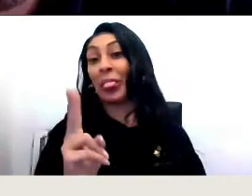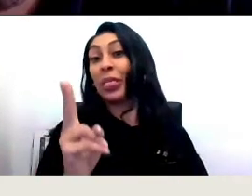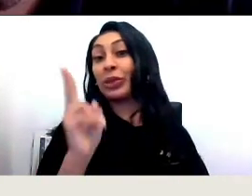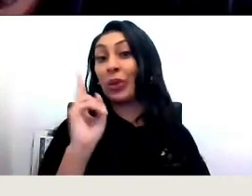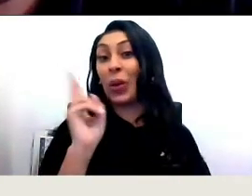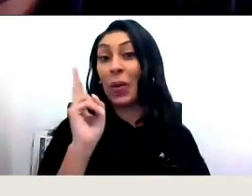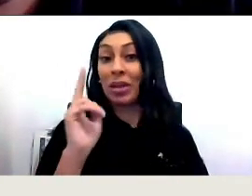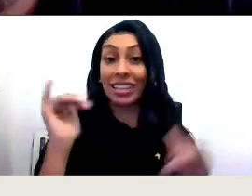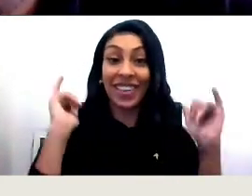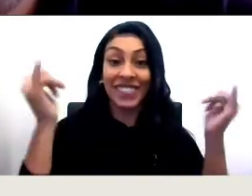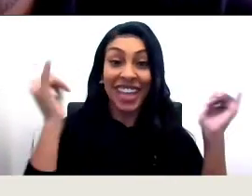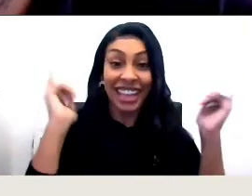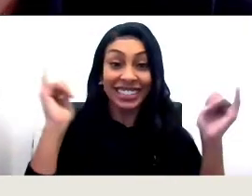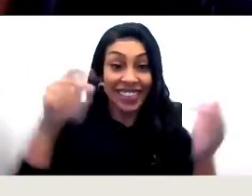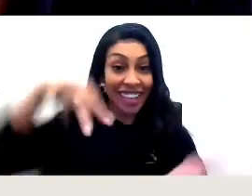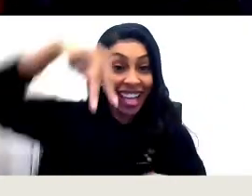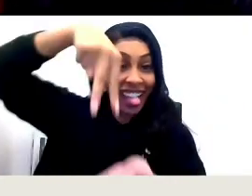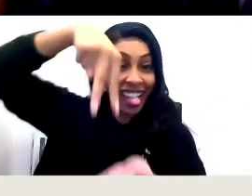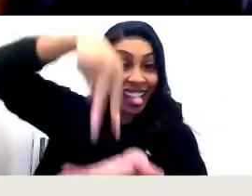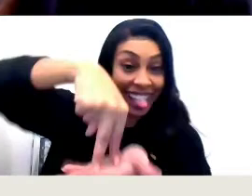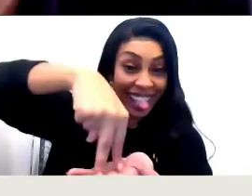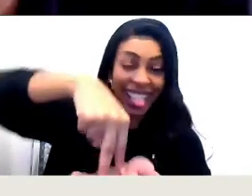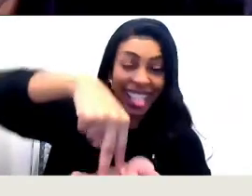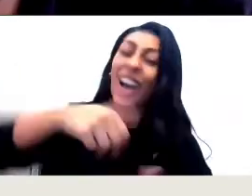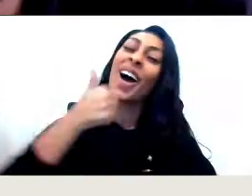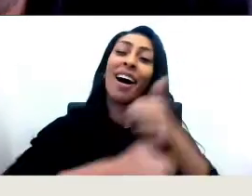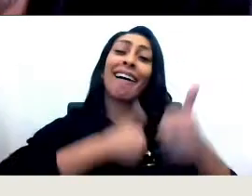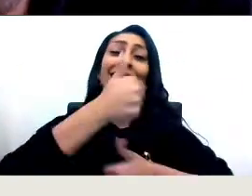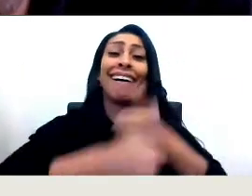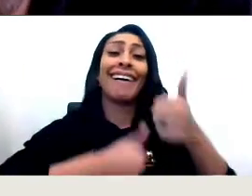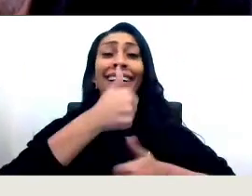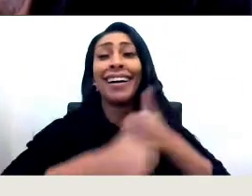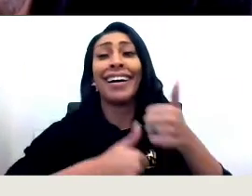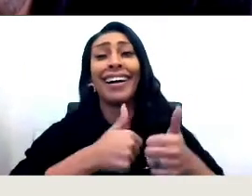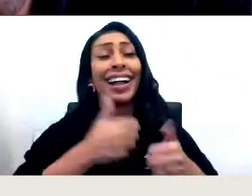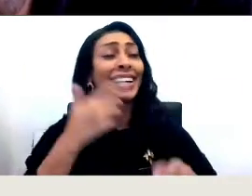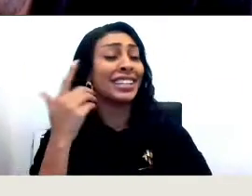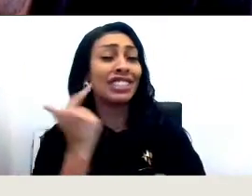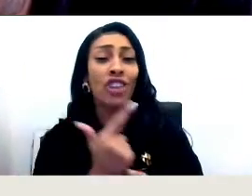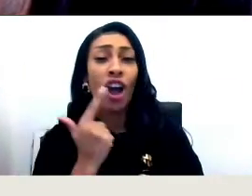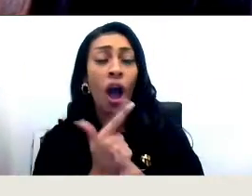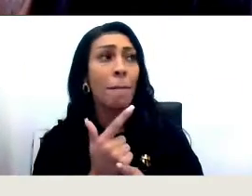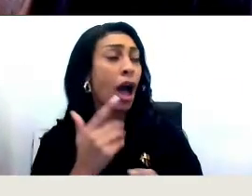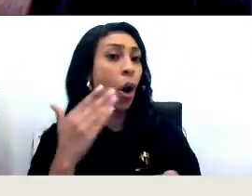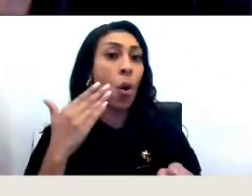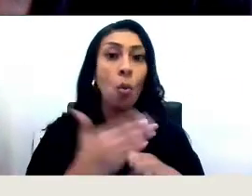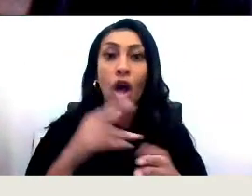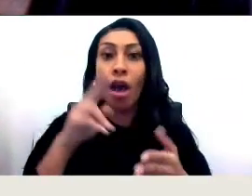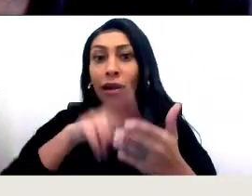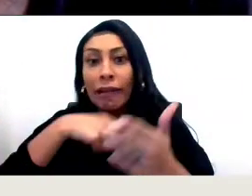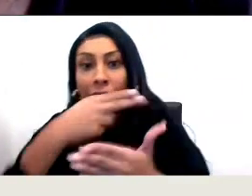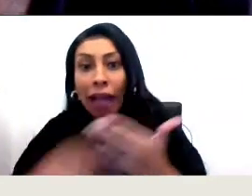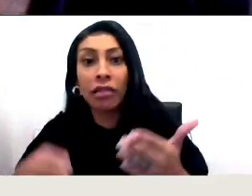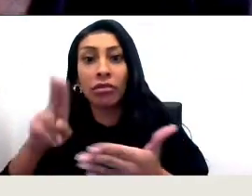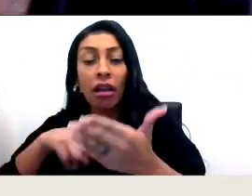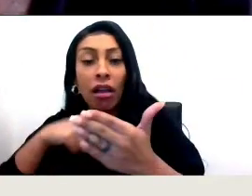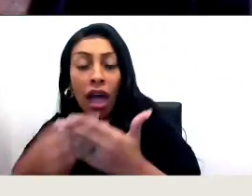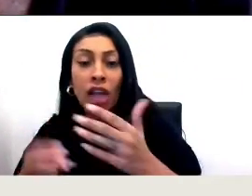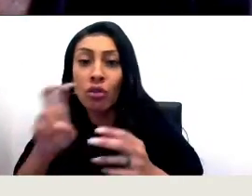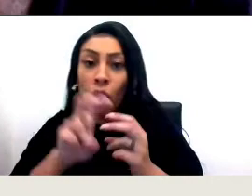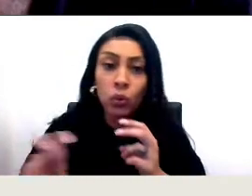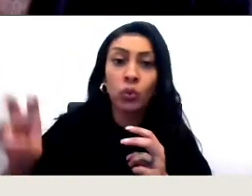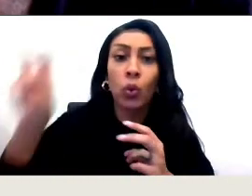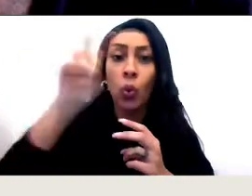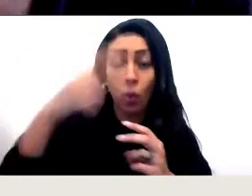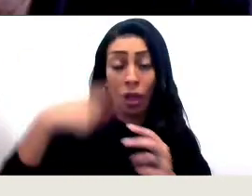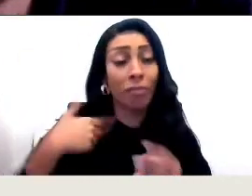again. I was thinking about that as you were talking, as you're talking about work being cancelled and things, especially because I know we've talked about